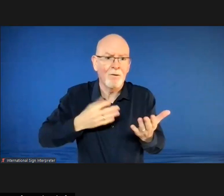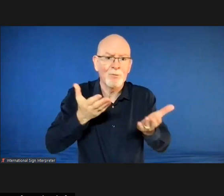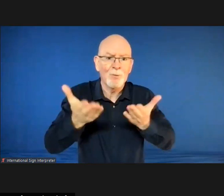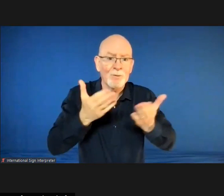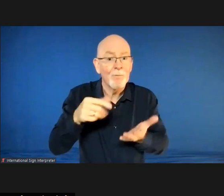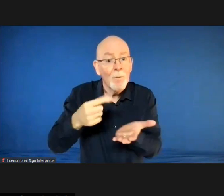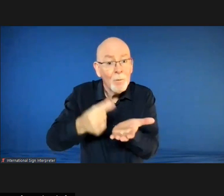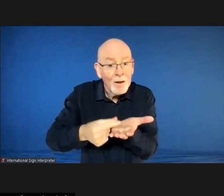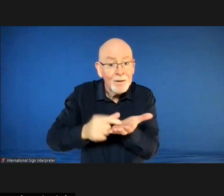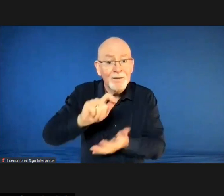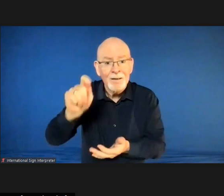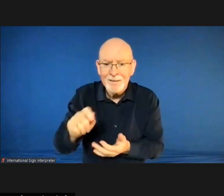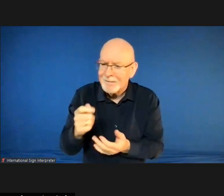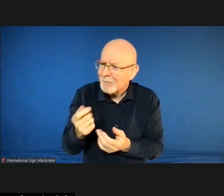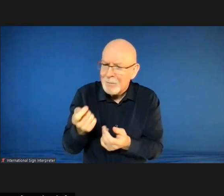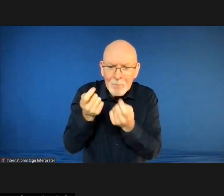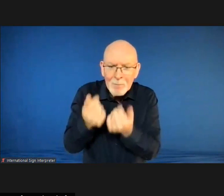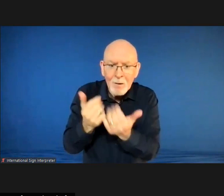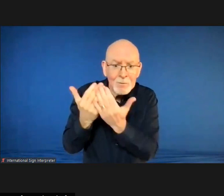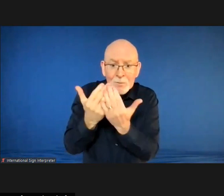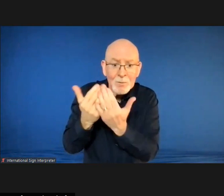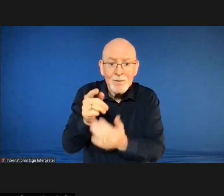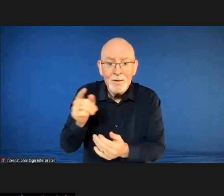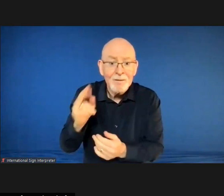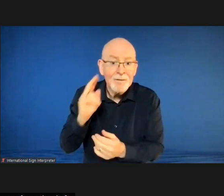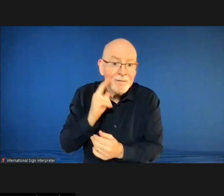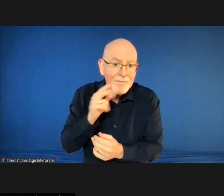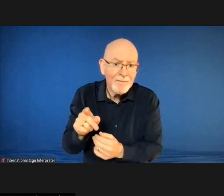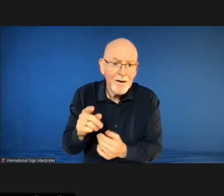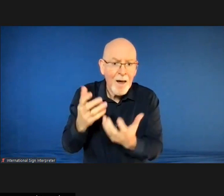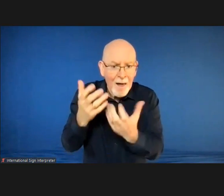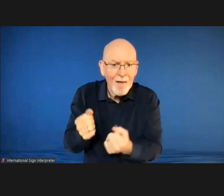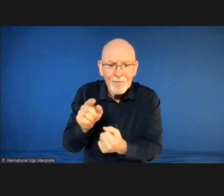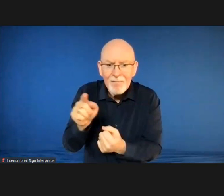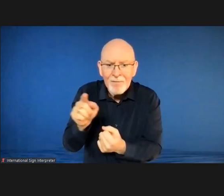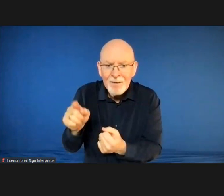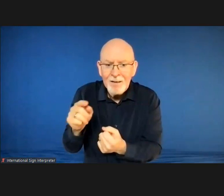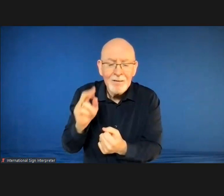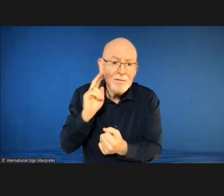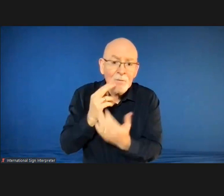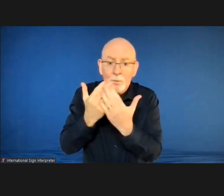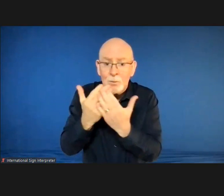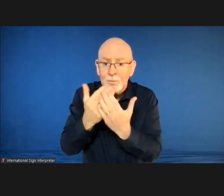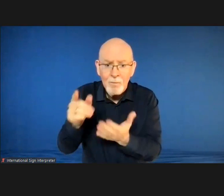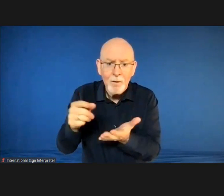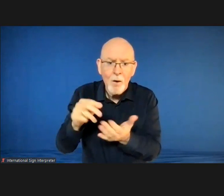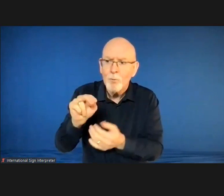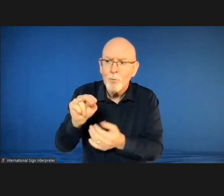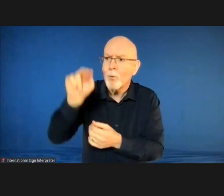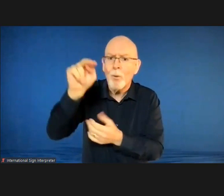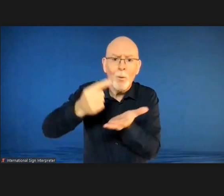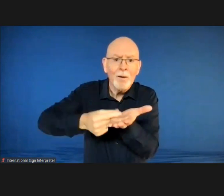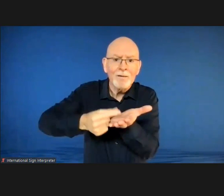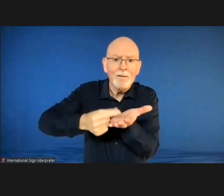the lower classes. But majority of the learners have to lip read to understand the teacher and hearing peers. Imagine how hard that